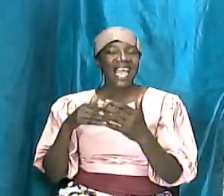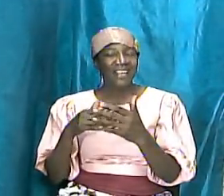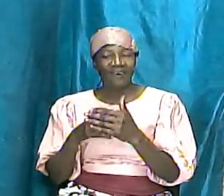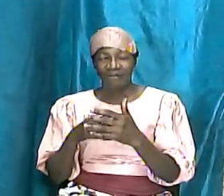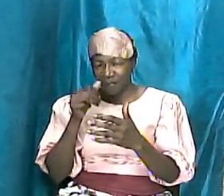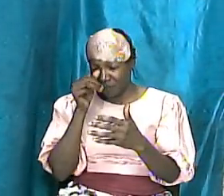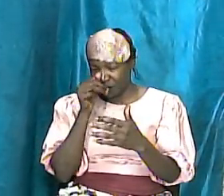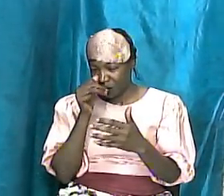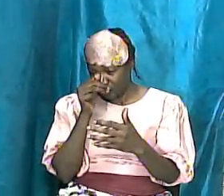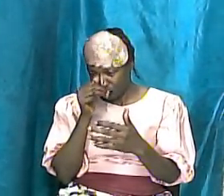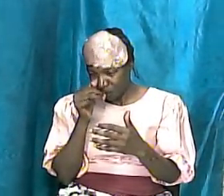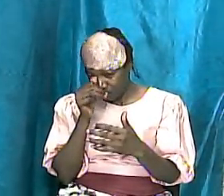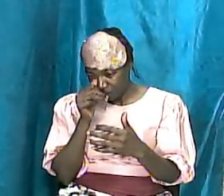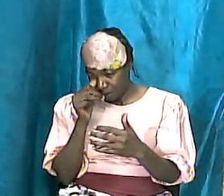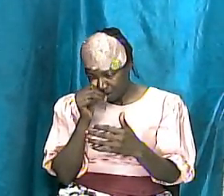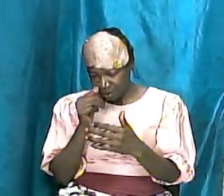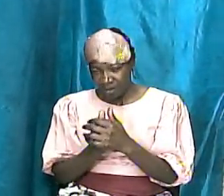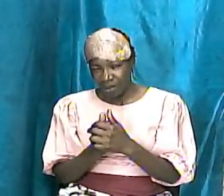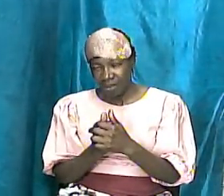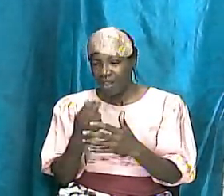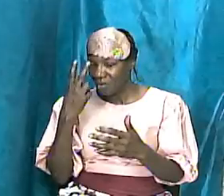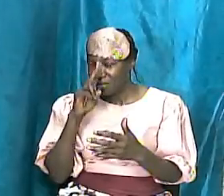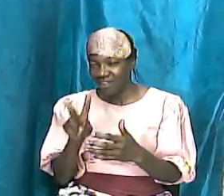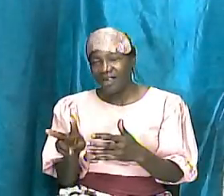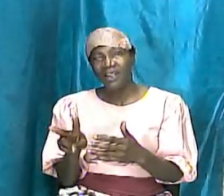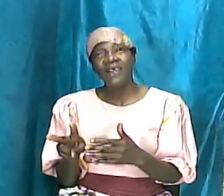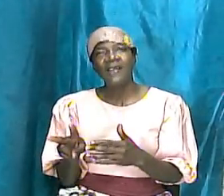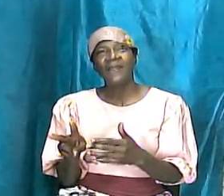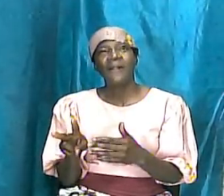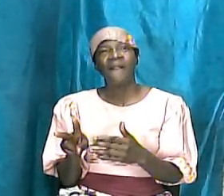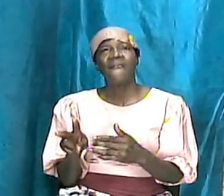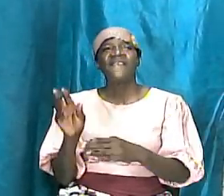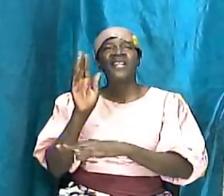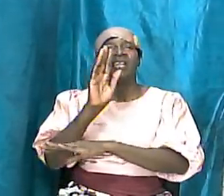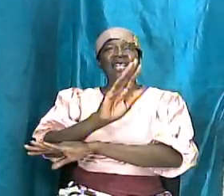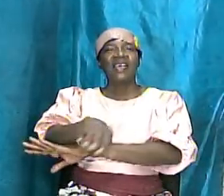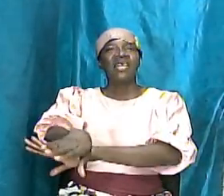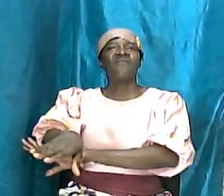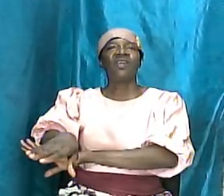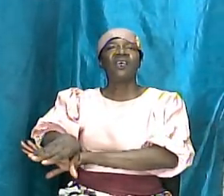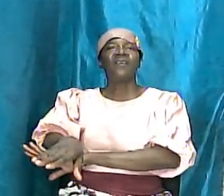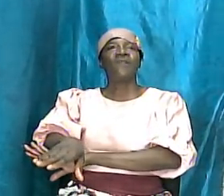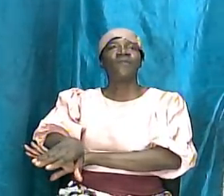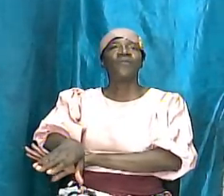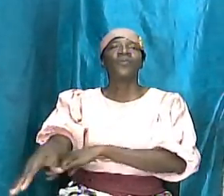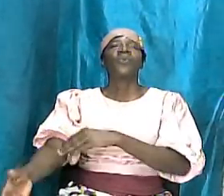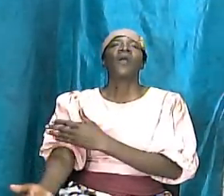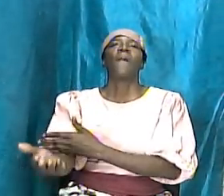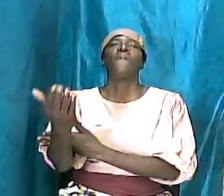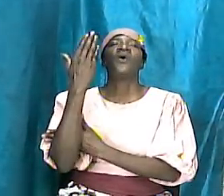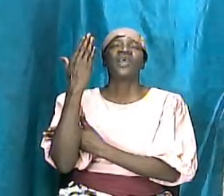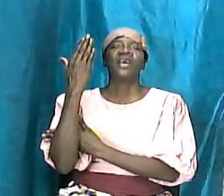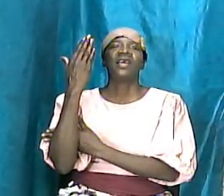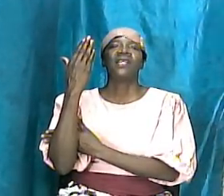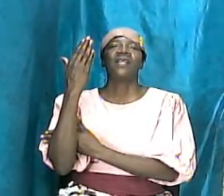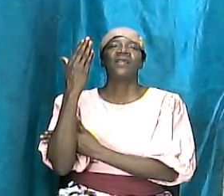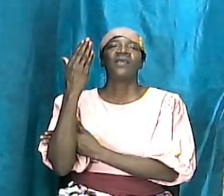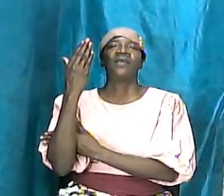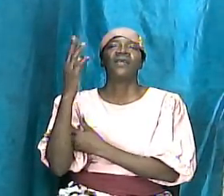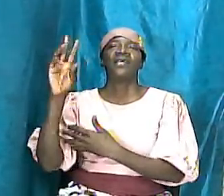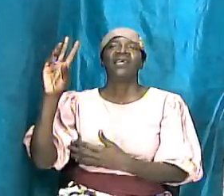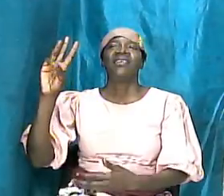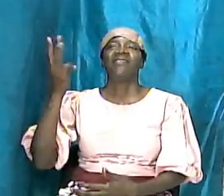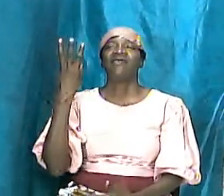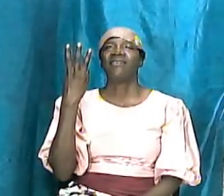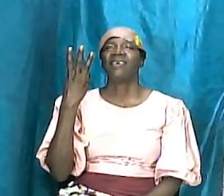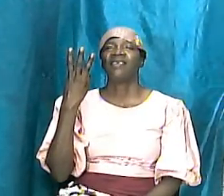and sisters, we are seeing, and the evening and the morning were the